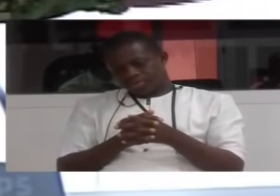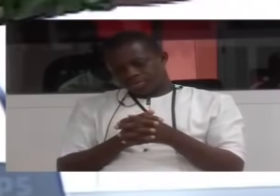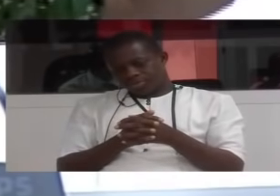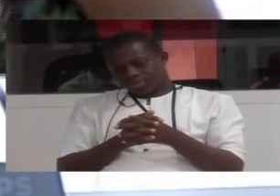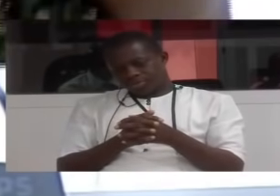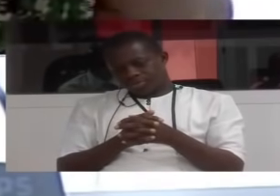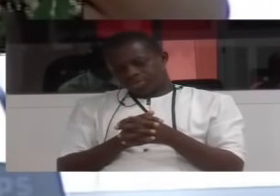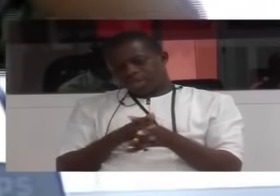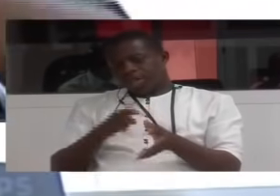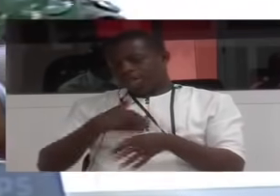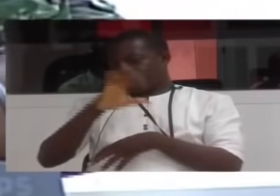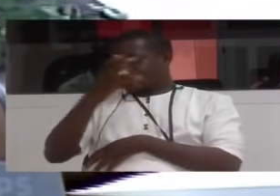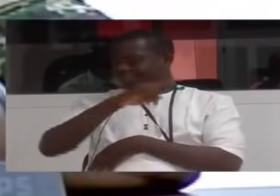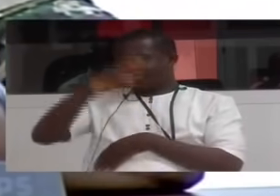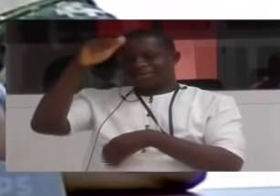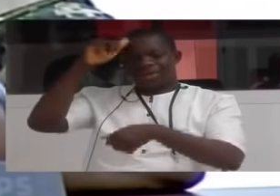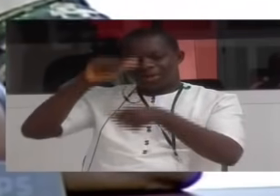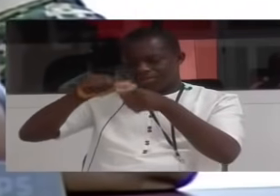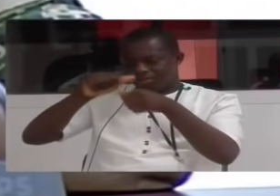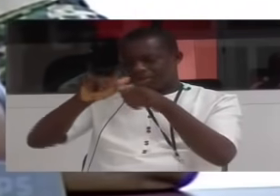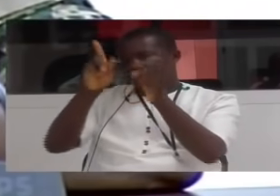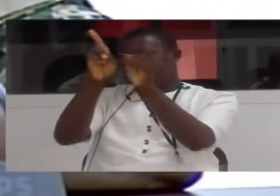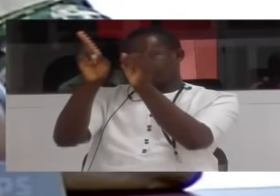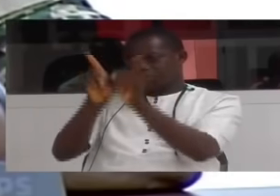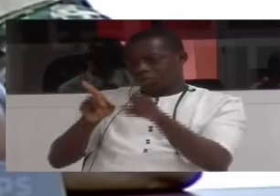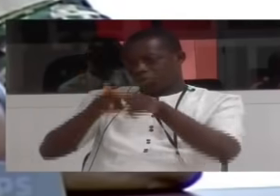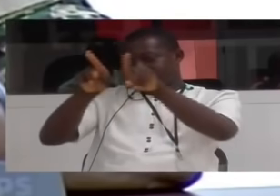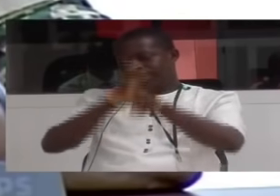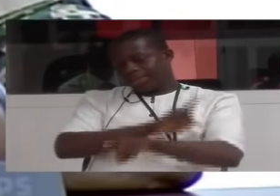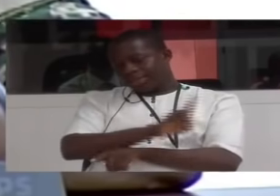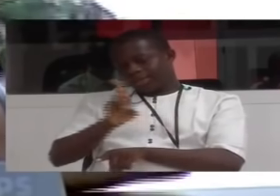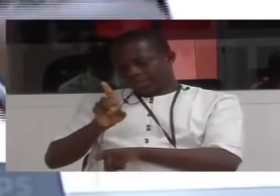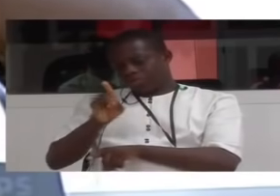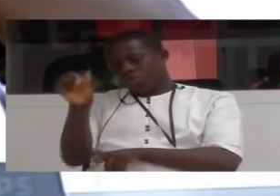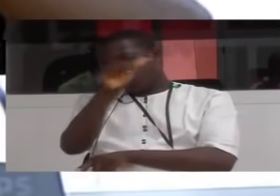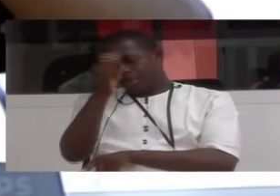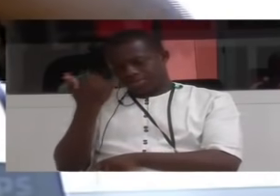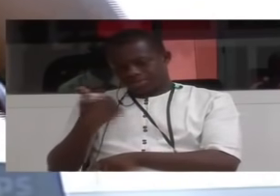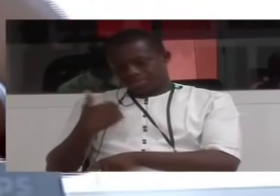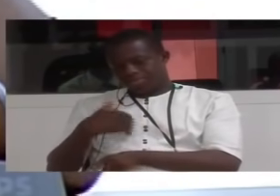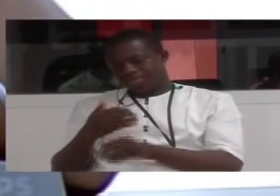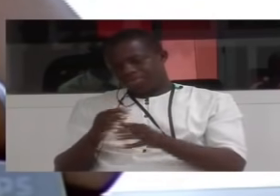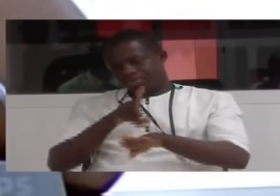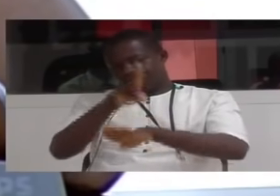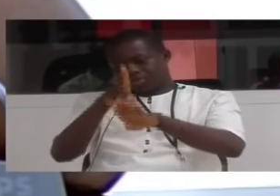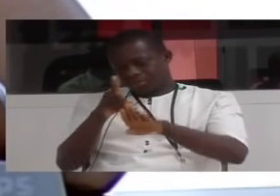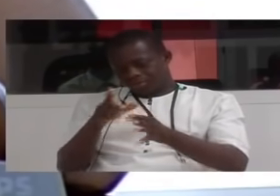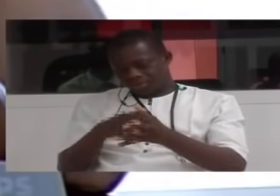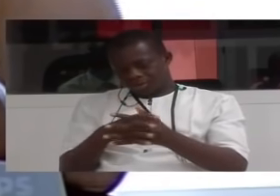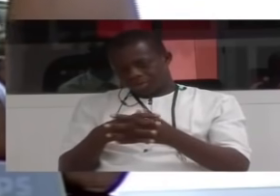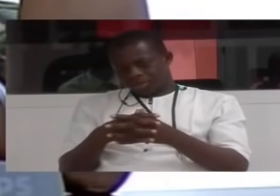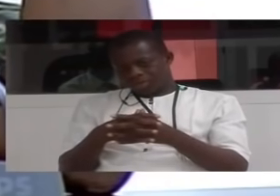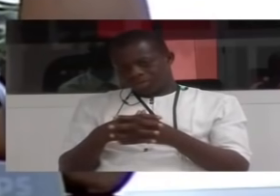fatelekuma suma dajé ak ñom fele. When I saw them inside Solo's vehicle, I did not recall our earlier meeting with